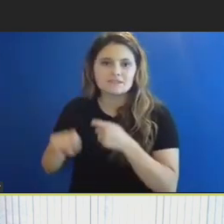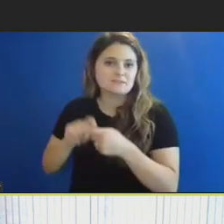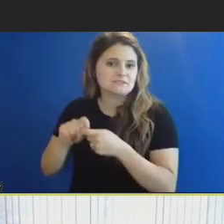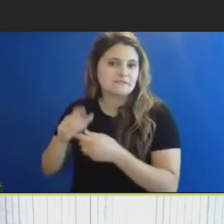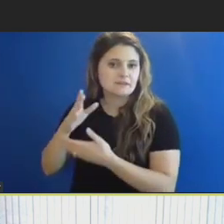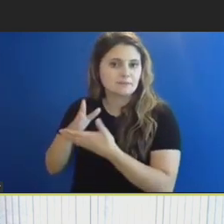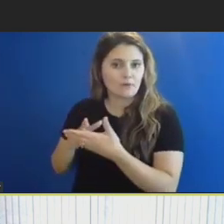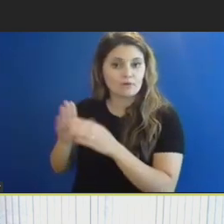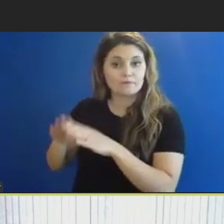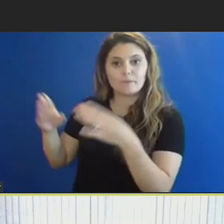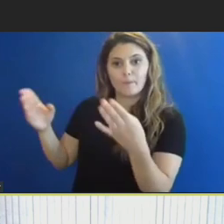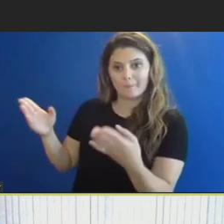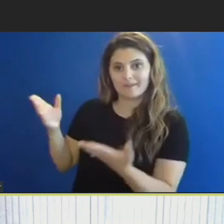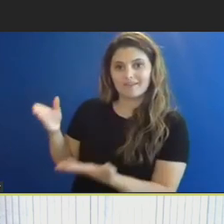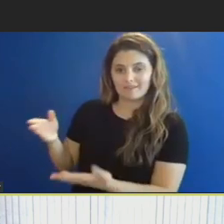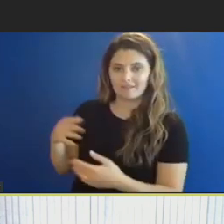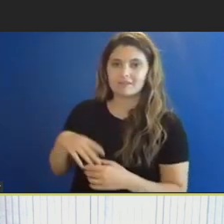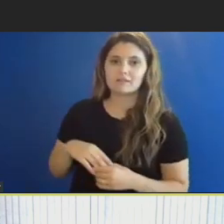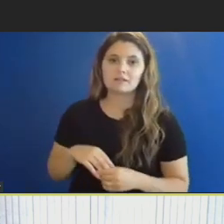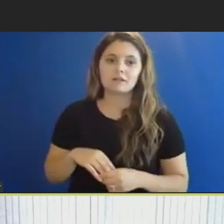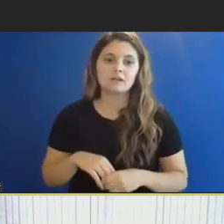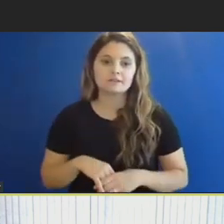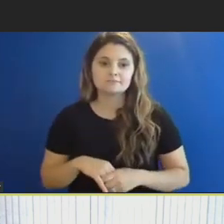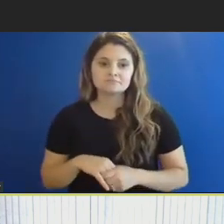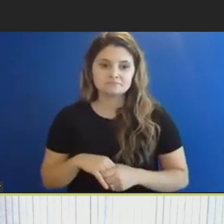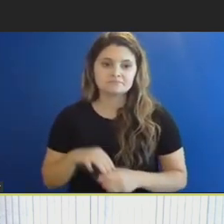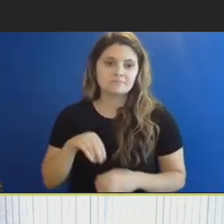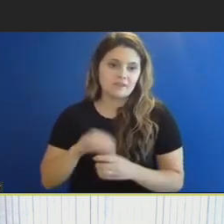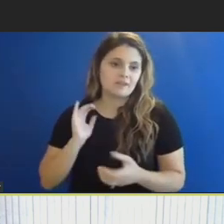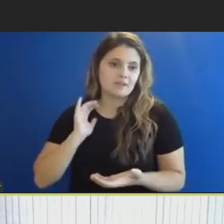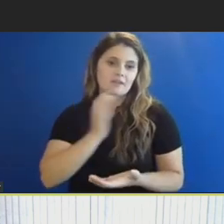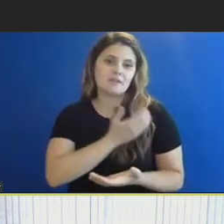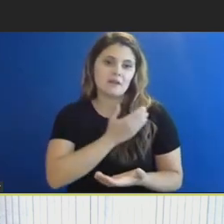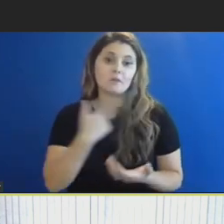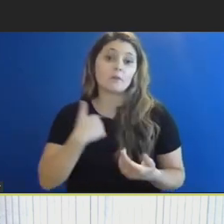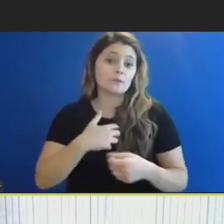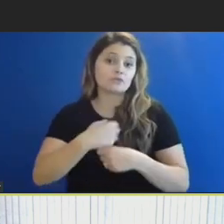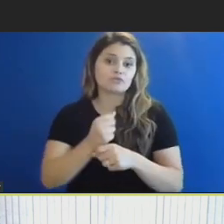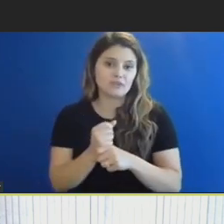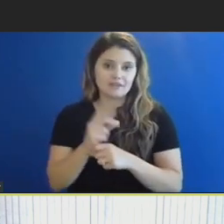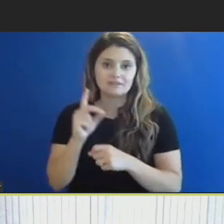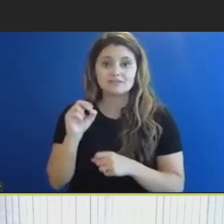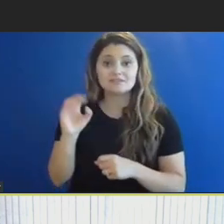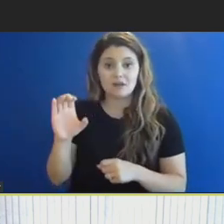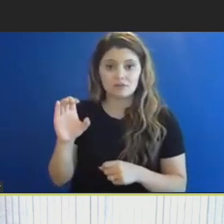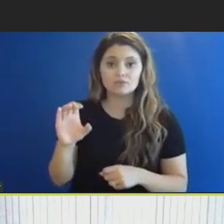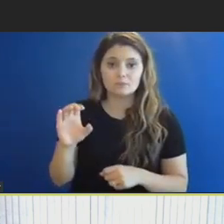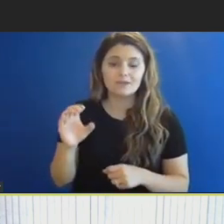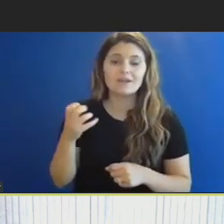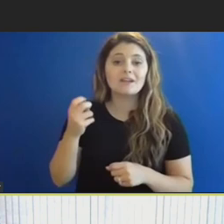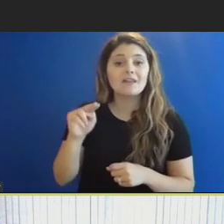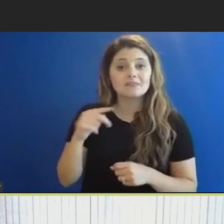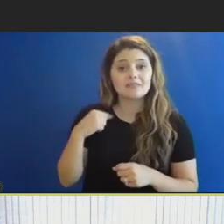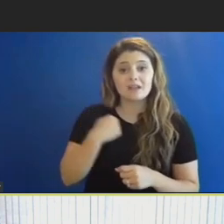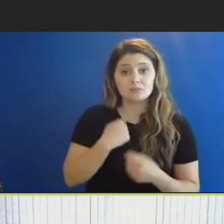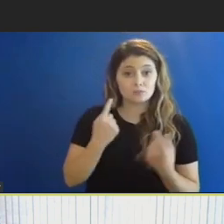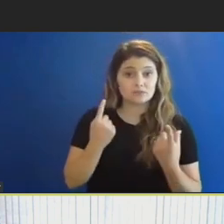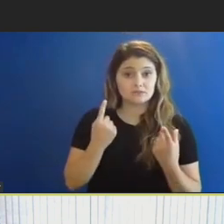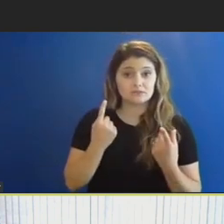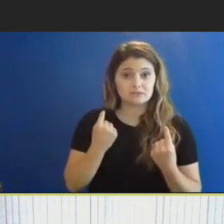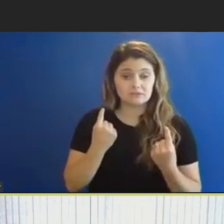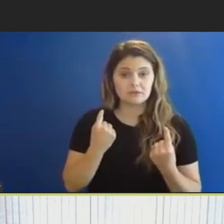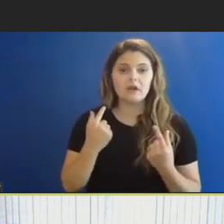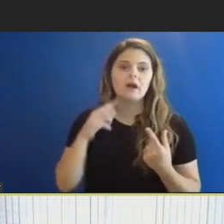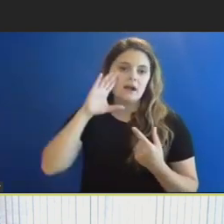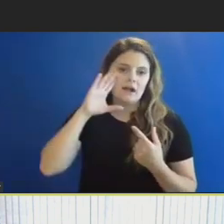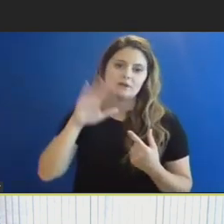aspect of reopening in our, as we created that document. And then what we did, and I